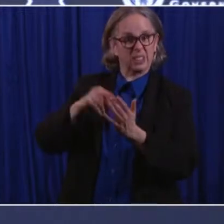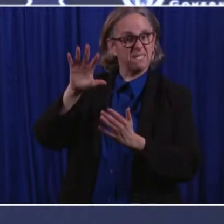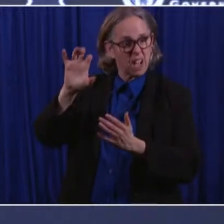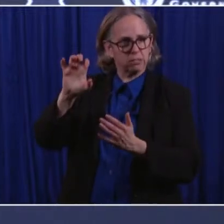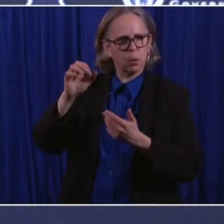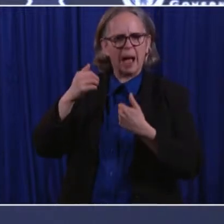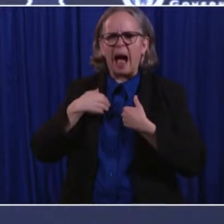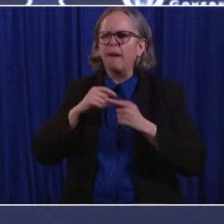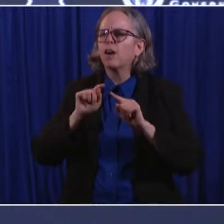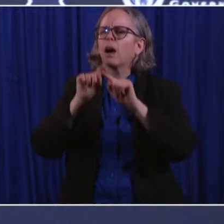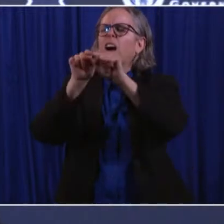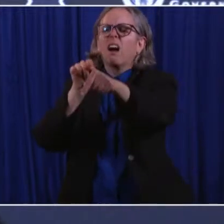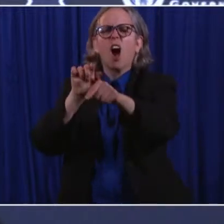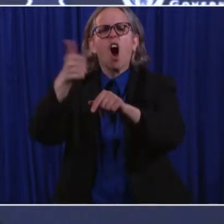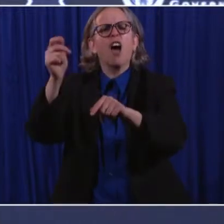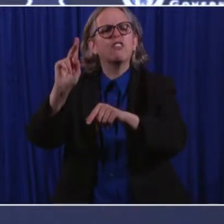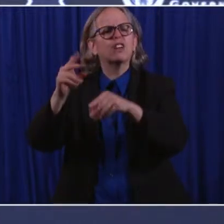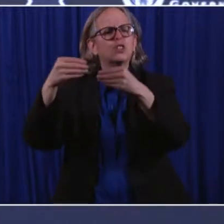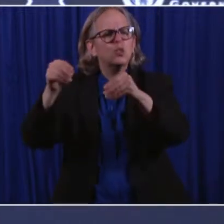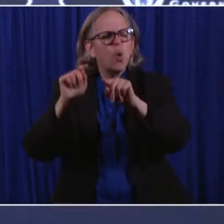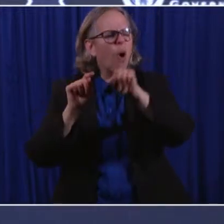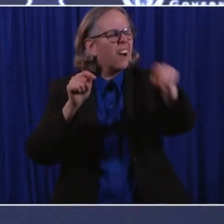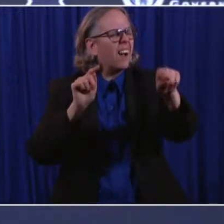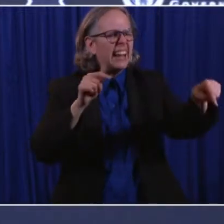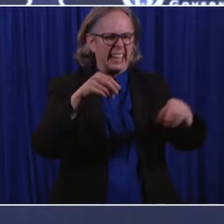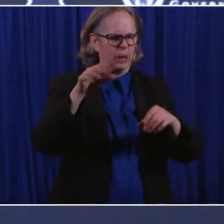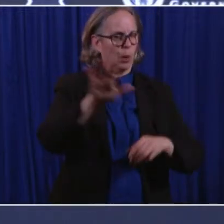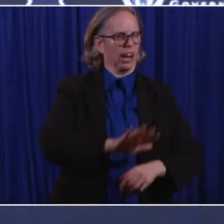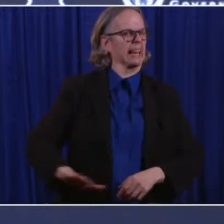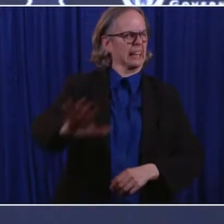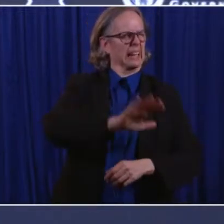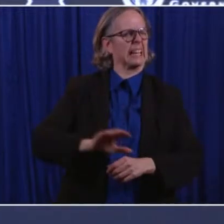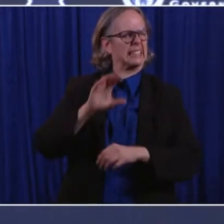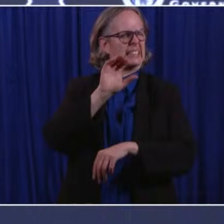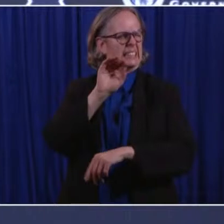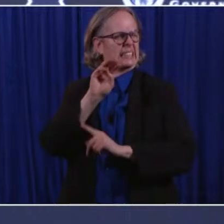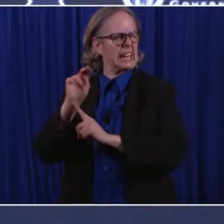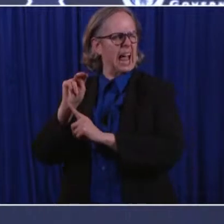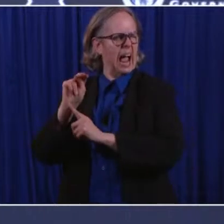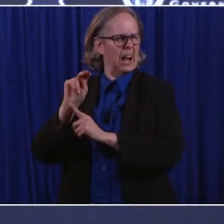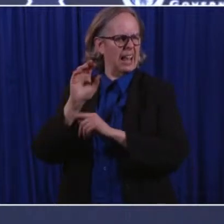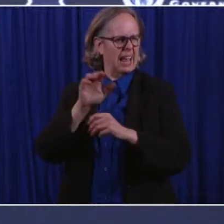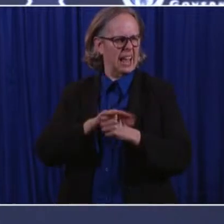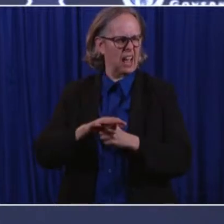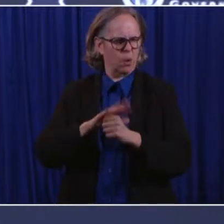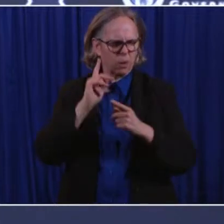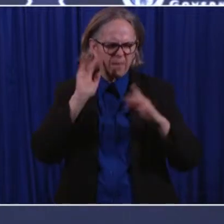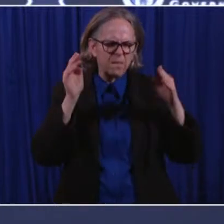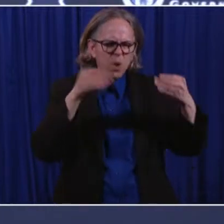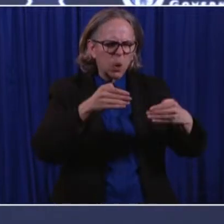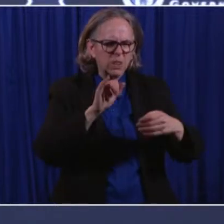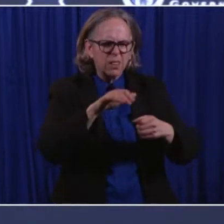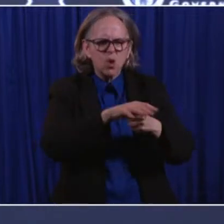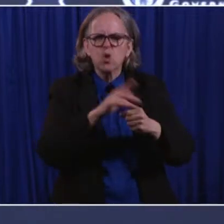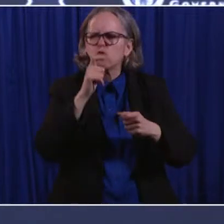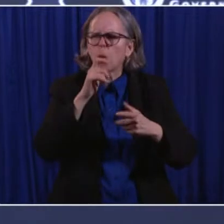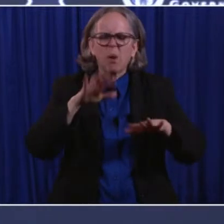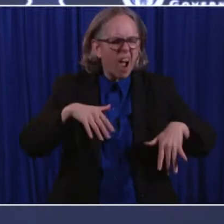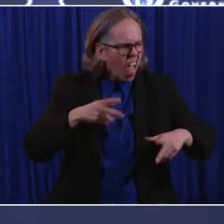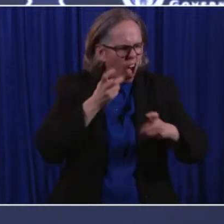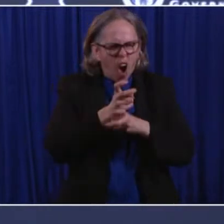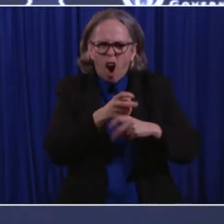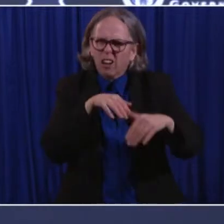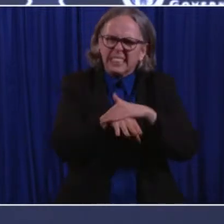high-risk populations. So again, out of this group, 2,500 will go for that purpose. The goal is to ensure easier